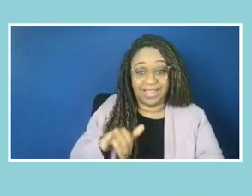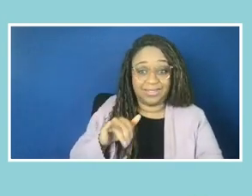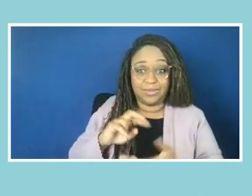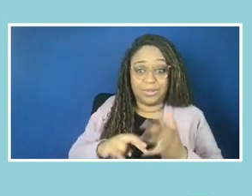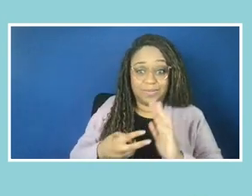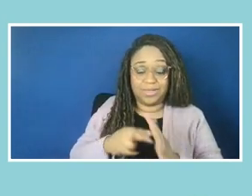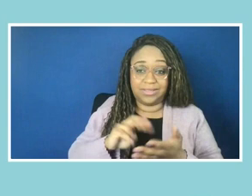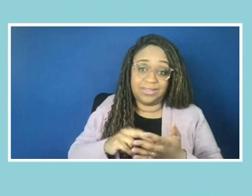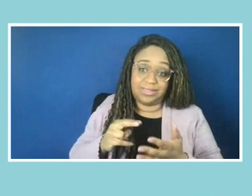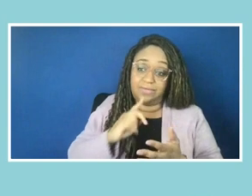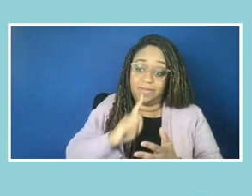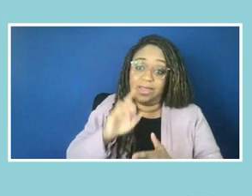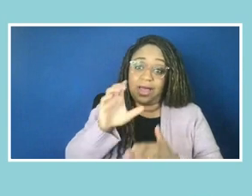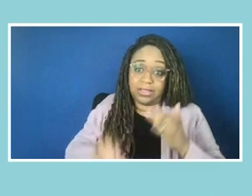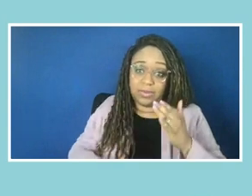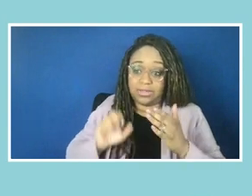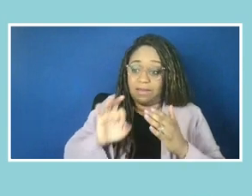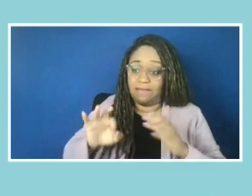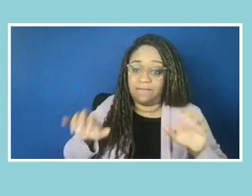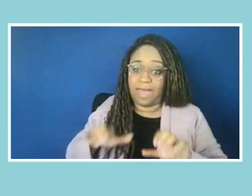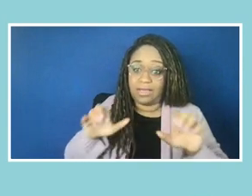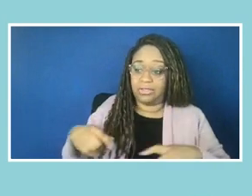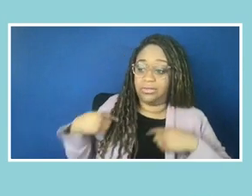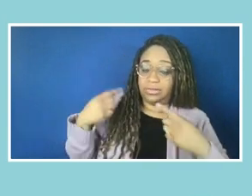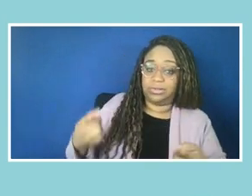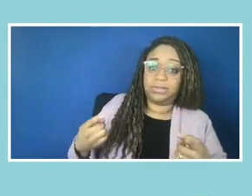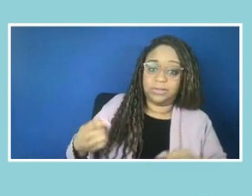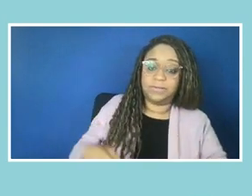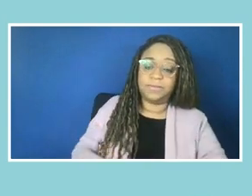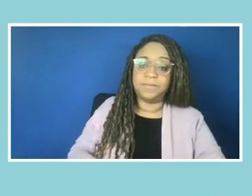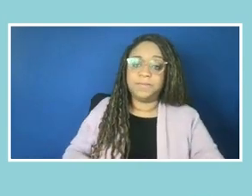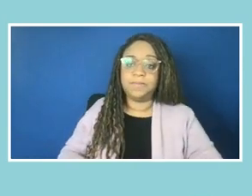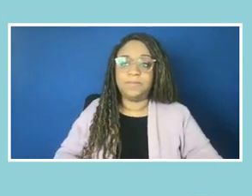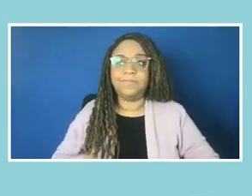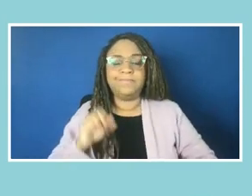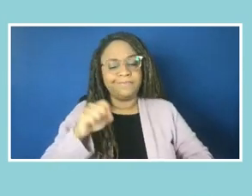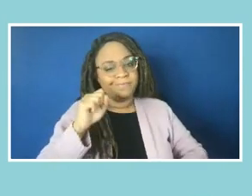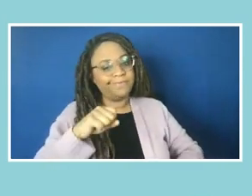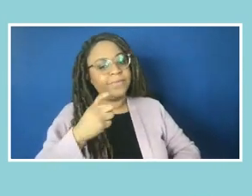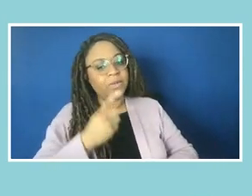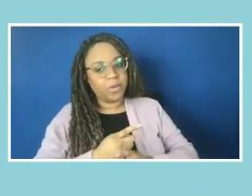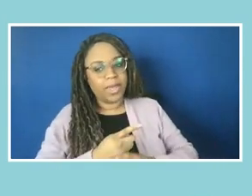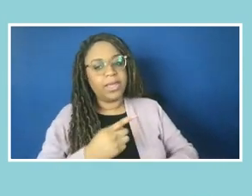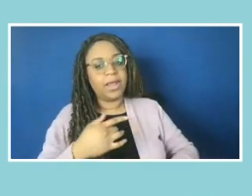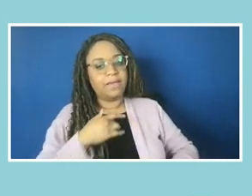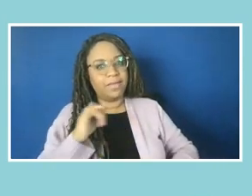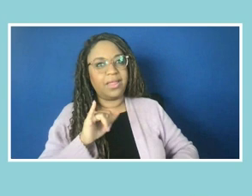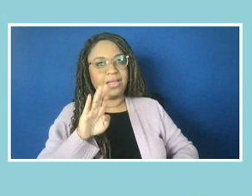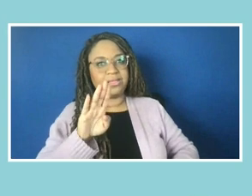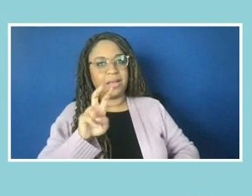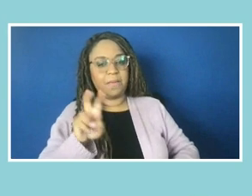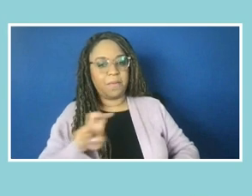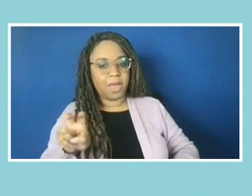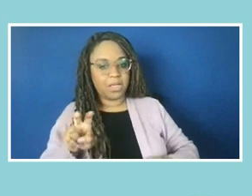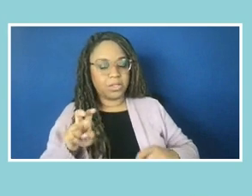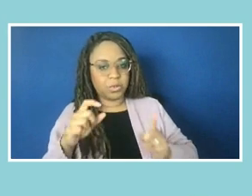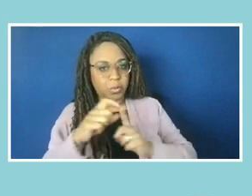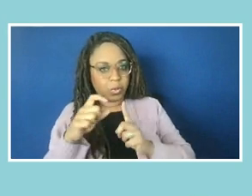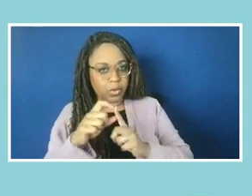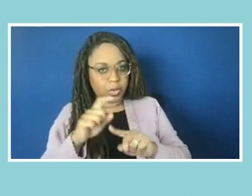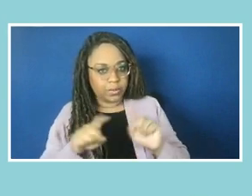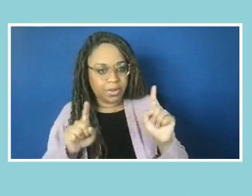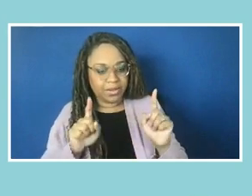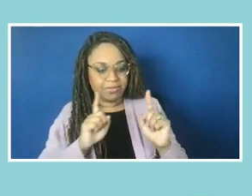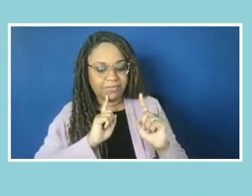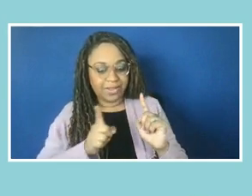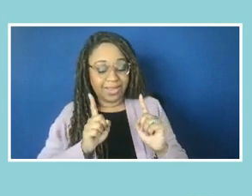I feel It's a buzzword to drum up a base, but really it's just accountability, right? Accountability